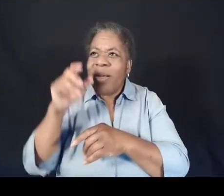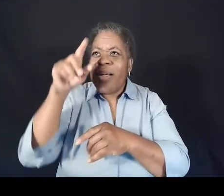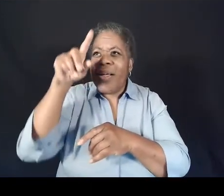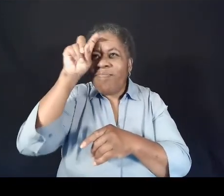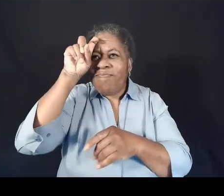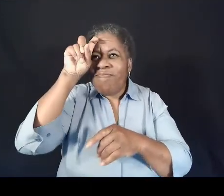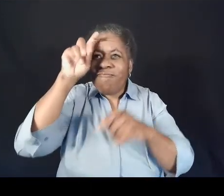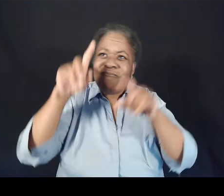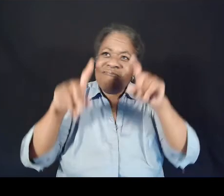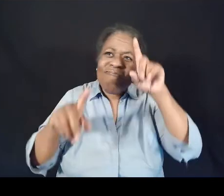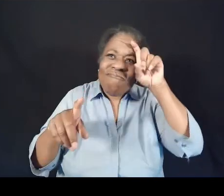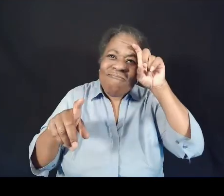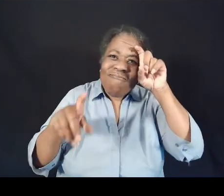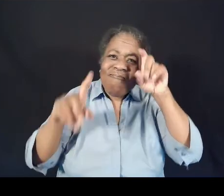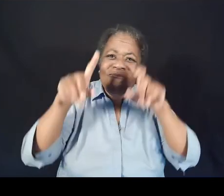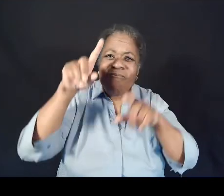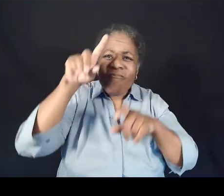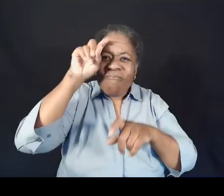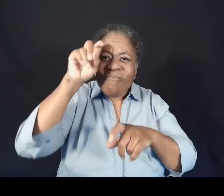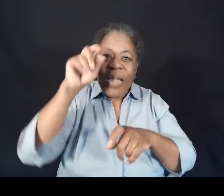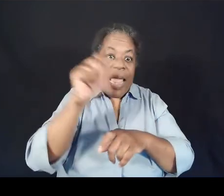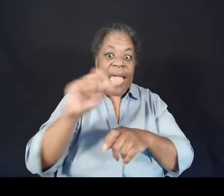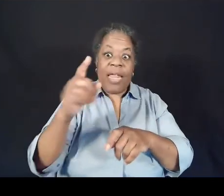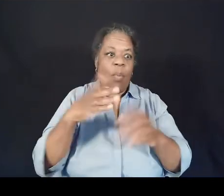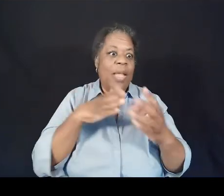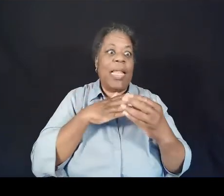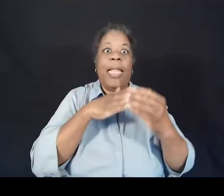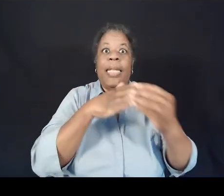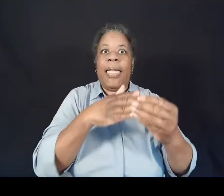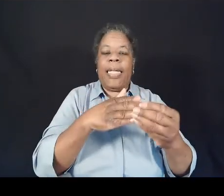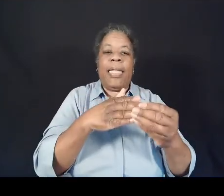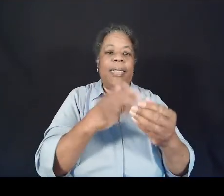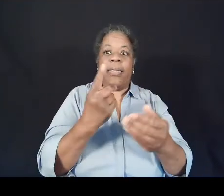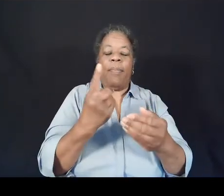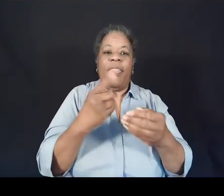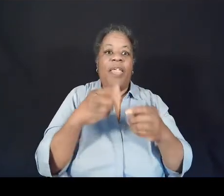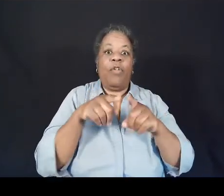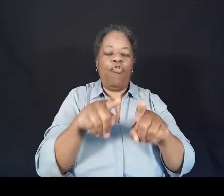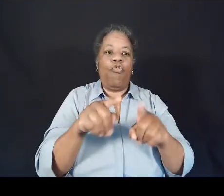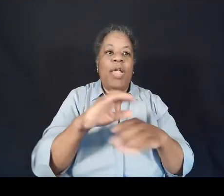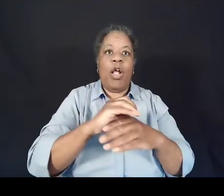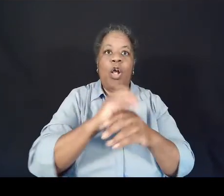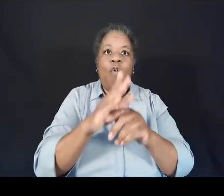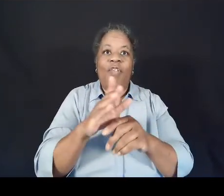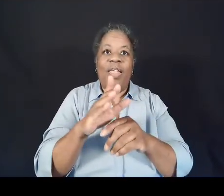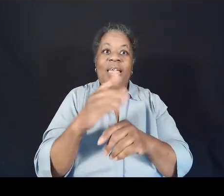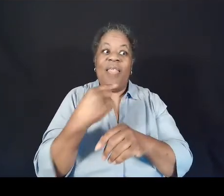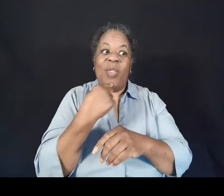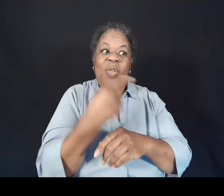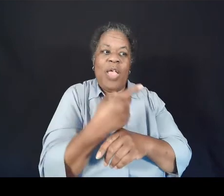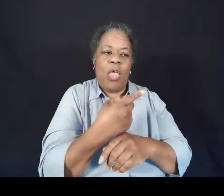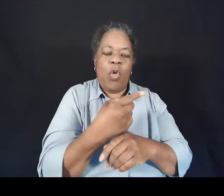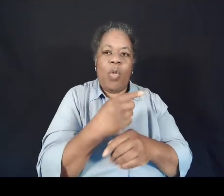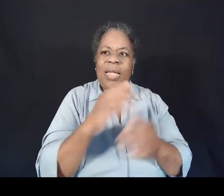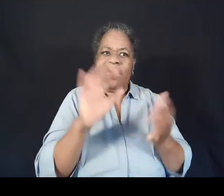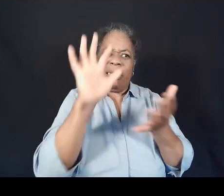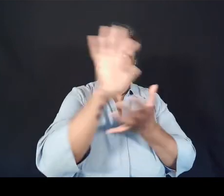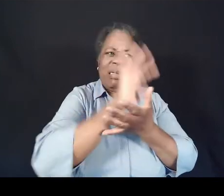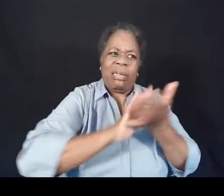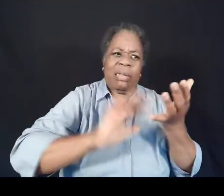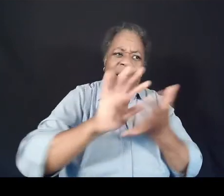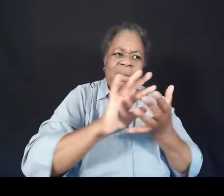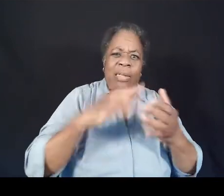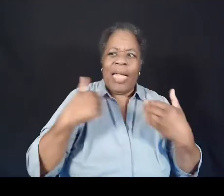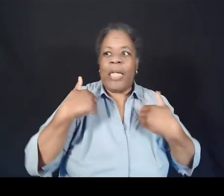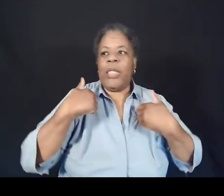Ask anyone who was leading anything during COVID, and they'll tell you how perplexing, how exhausting, and at